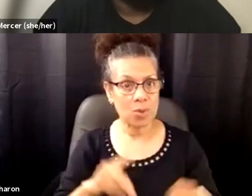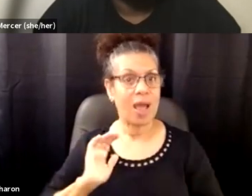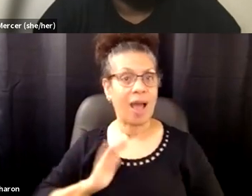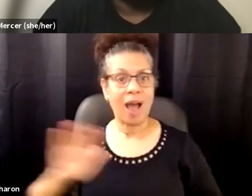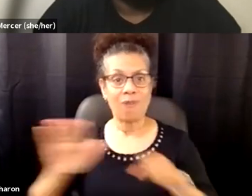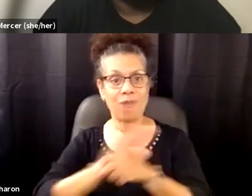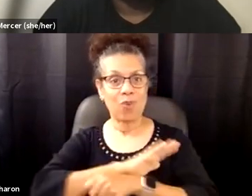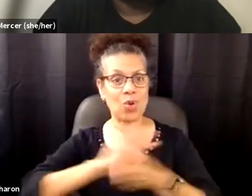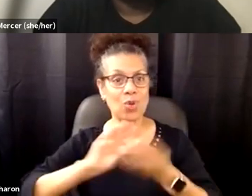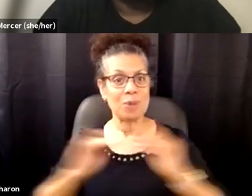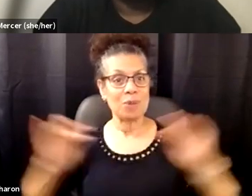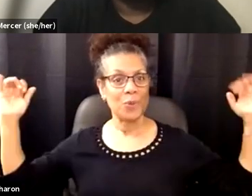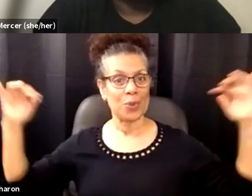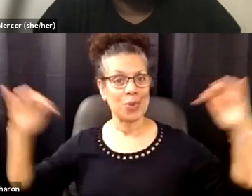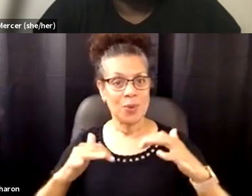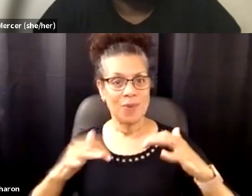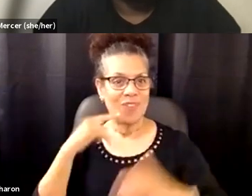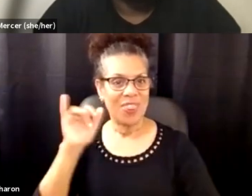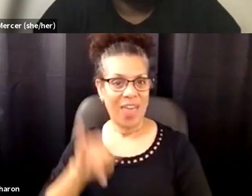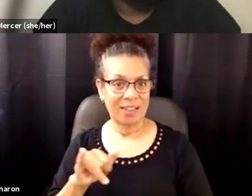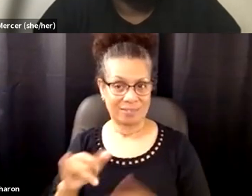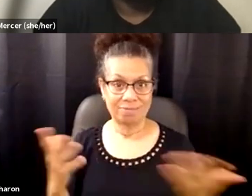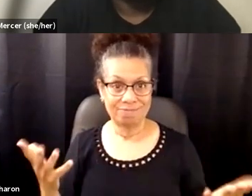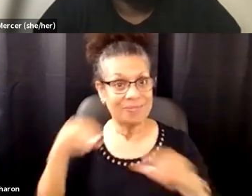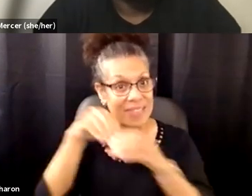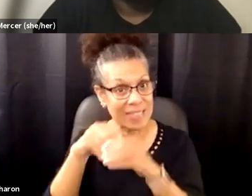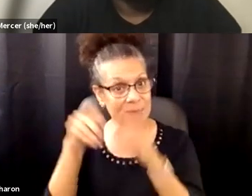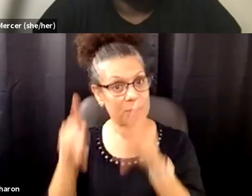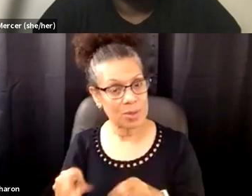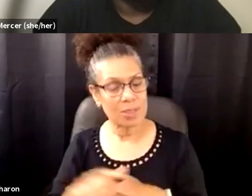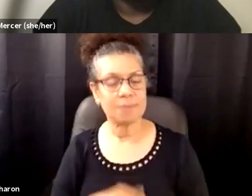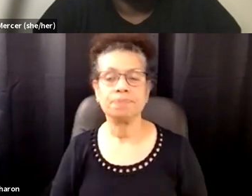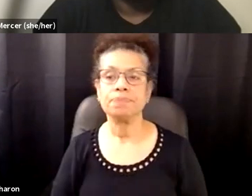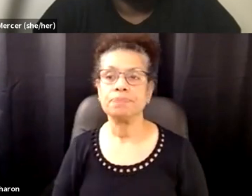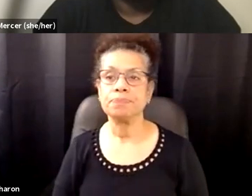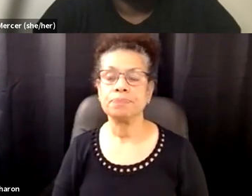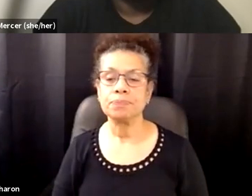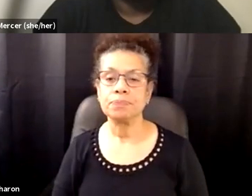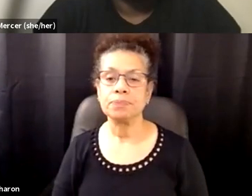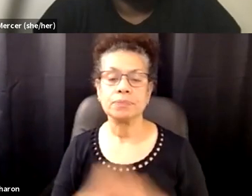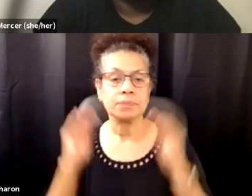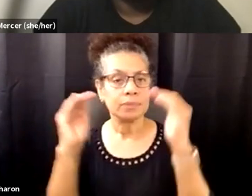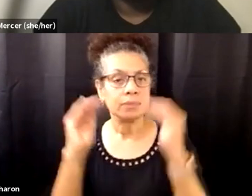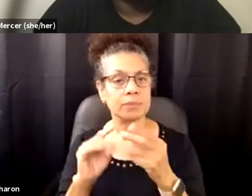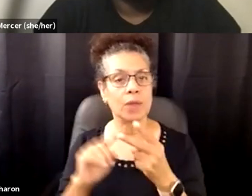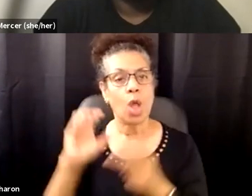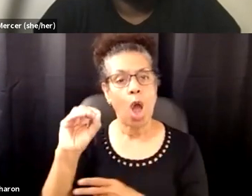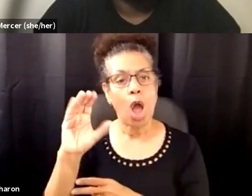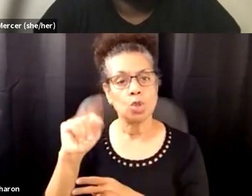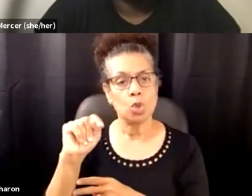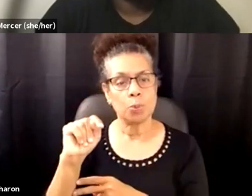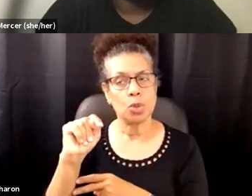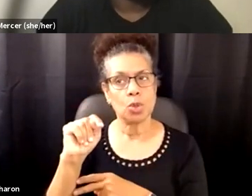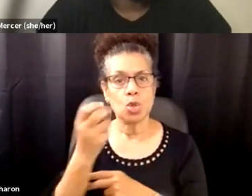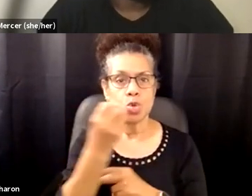will be coming together for that training and then on in in october the evenings of october